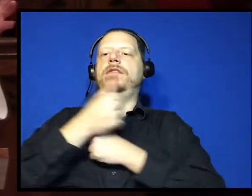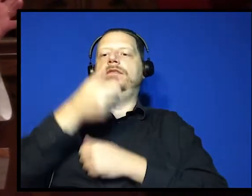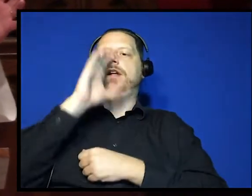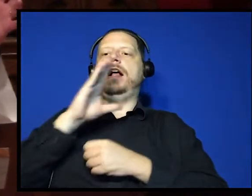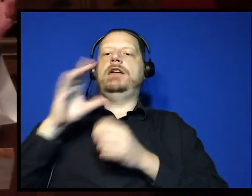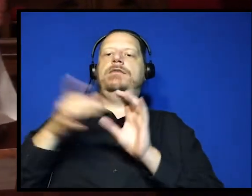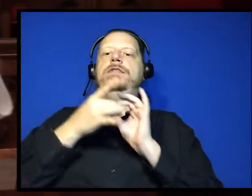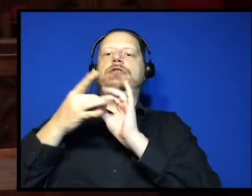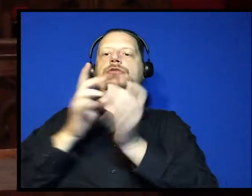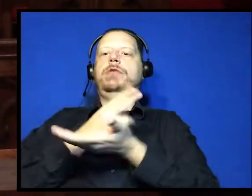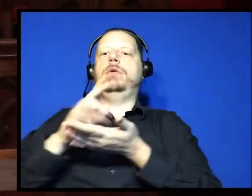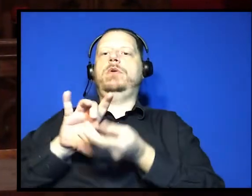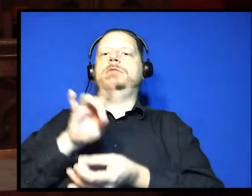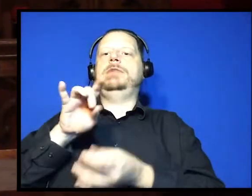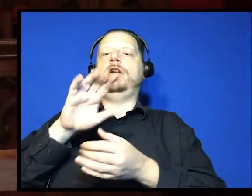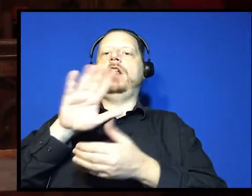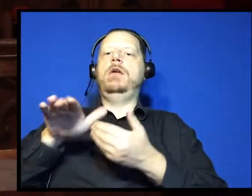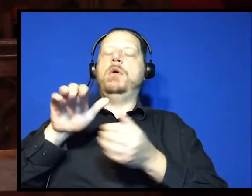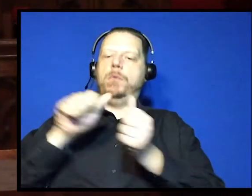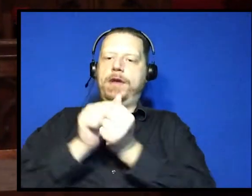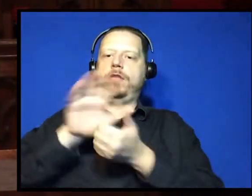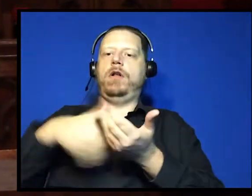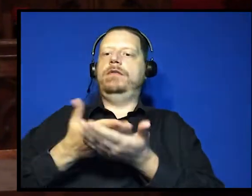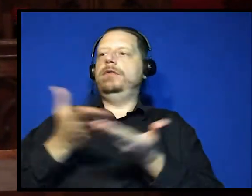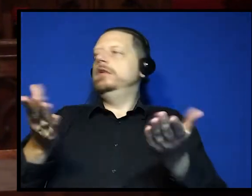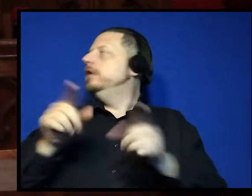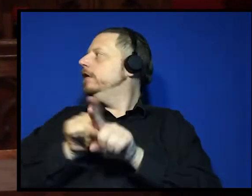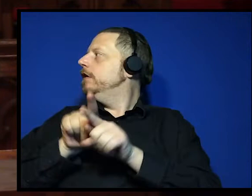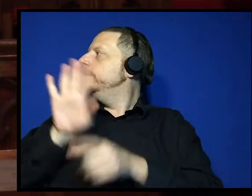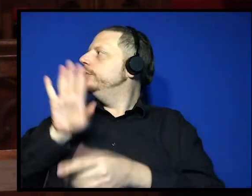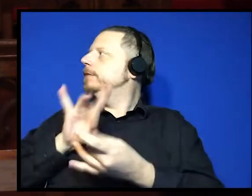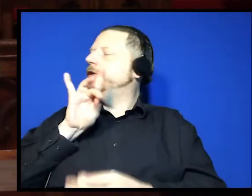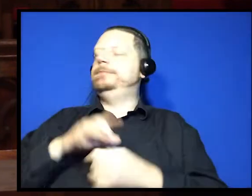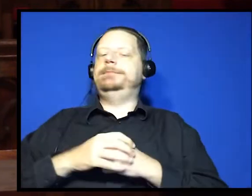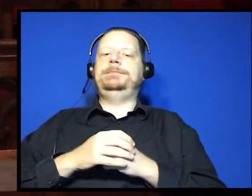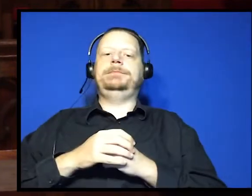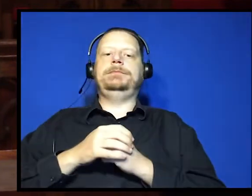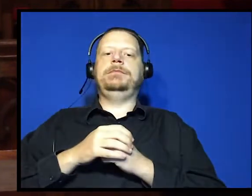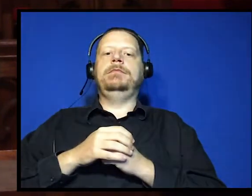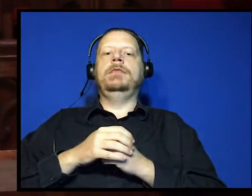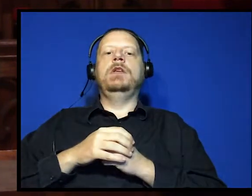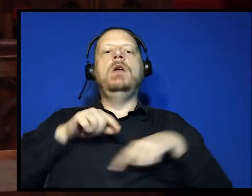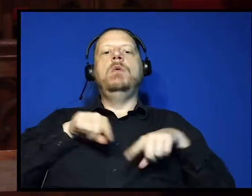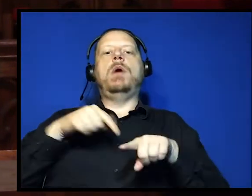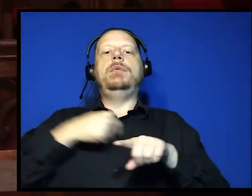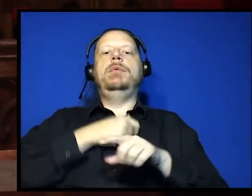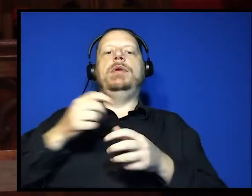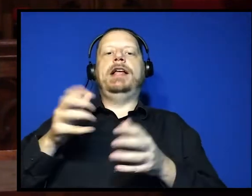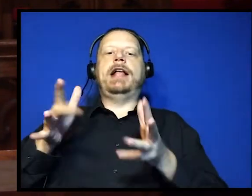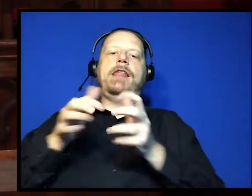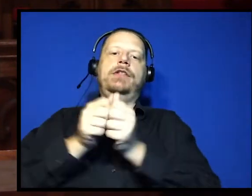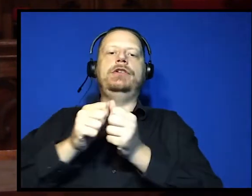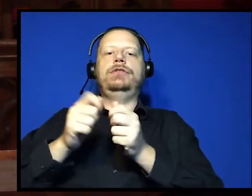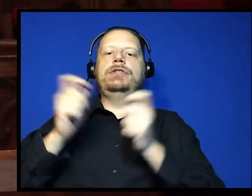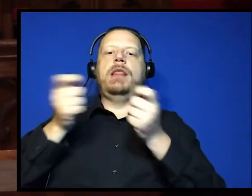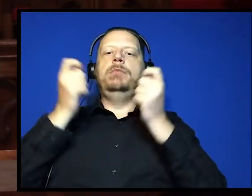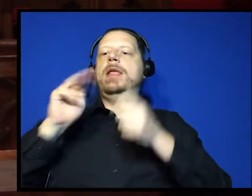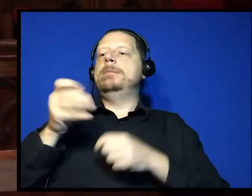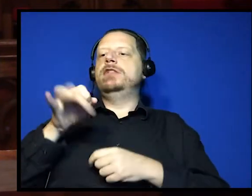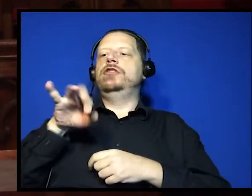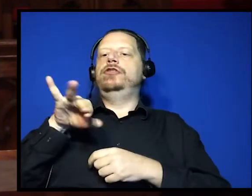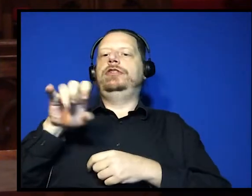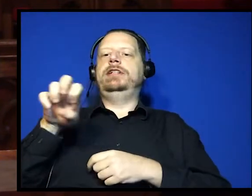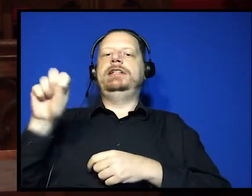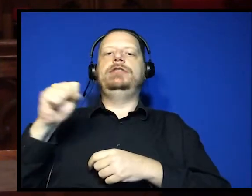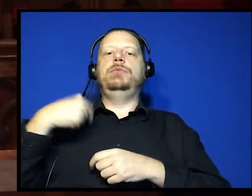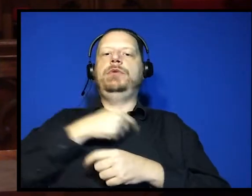the Father, the fellowship of the Holy Spirit be with you all. And with your spirit. As we gather to celebrate these mysteries, let us be mindful